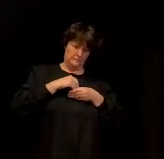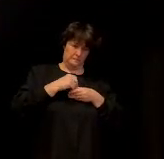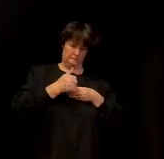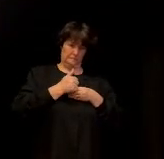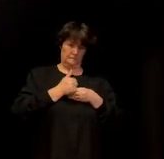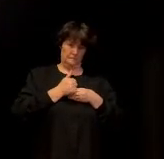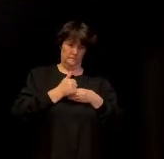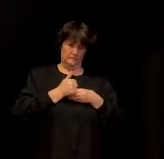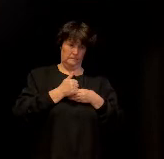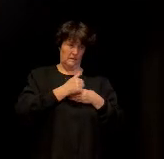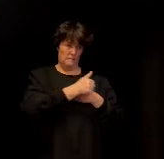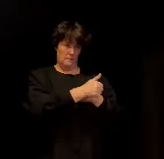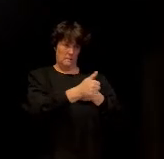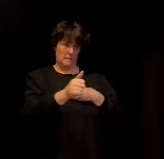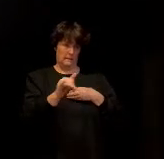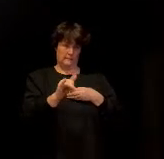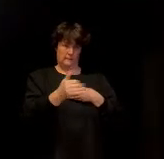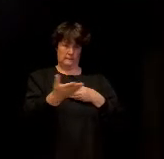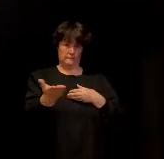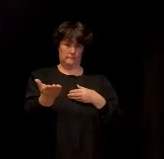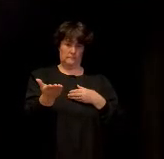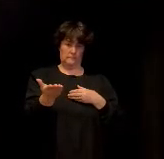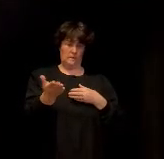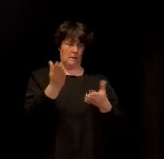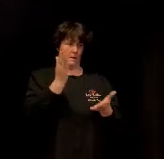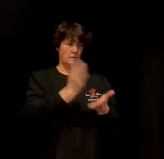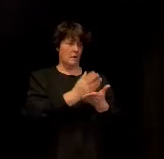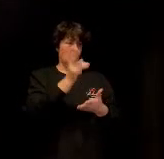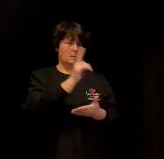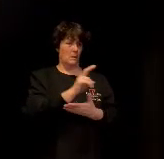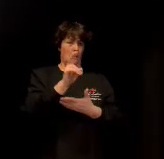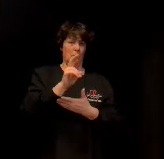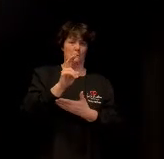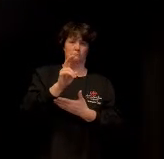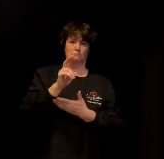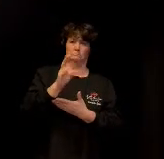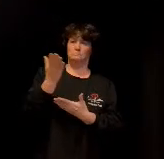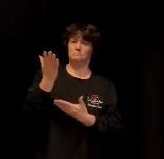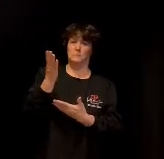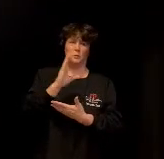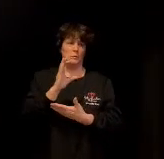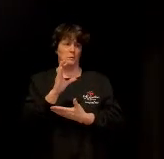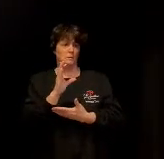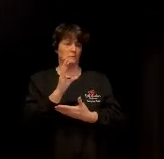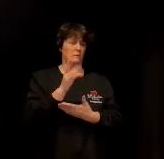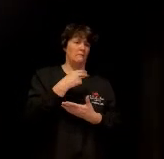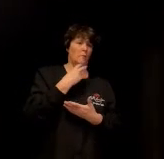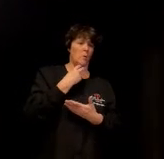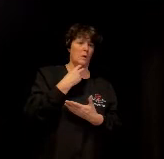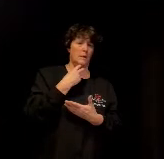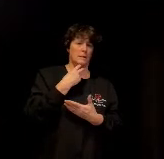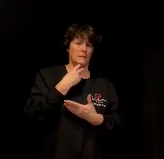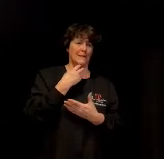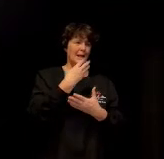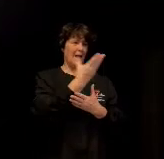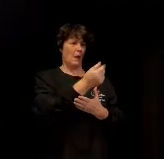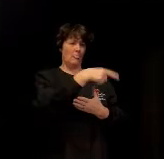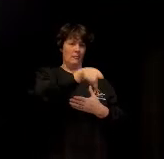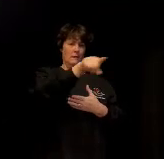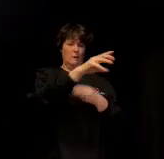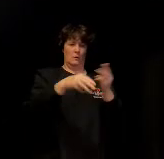Through the inner man. So quit looking for his voice out there and start looking for his voice in here.